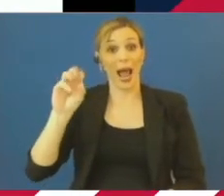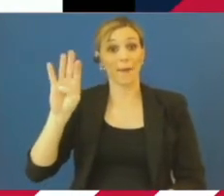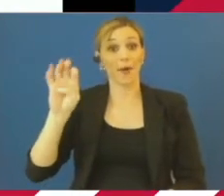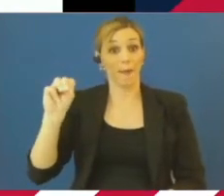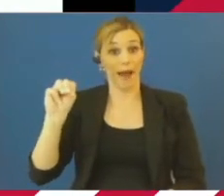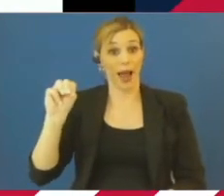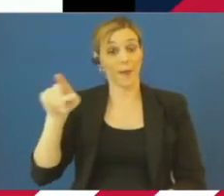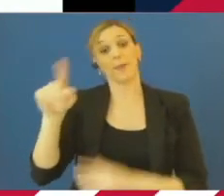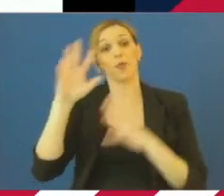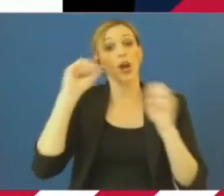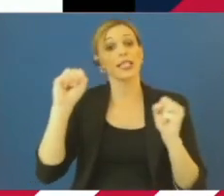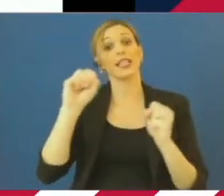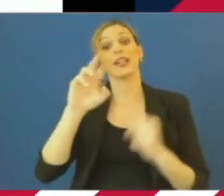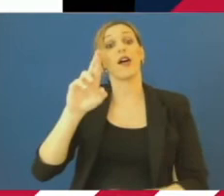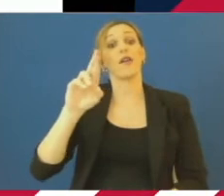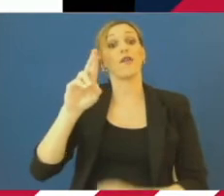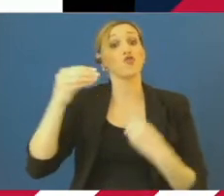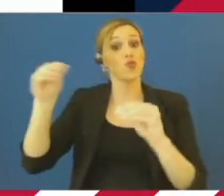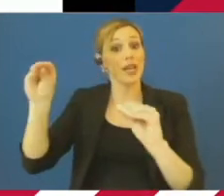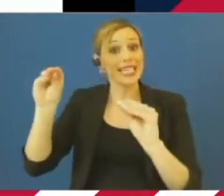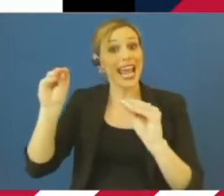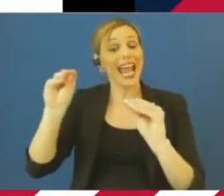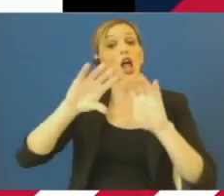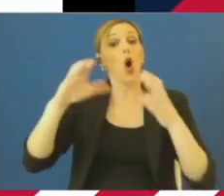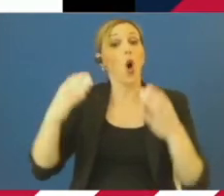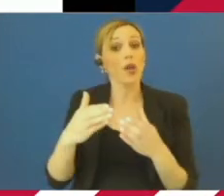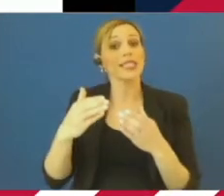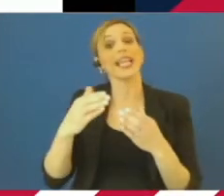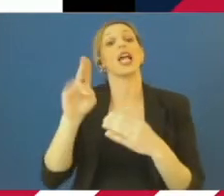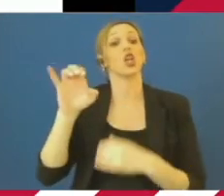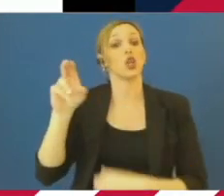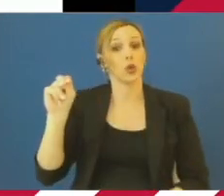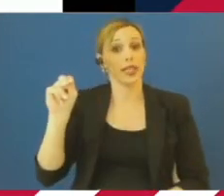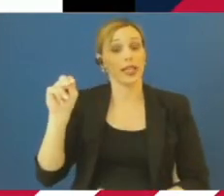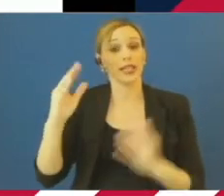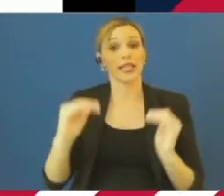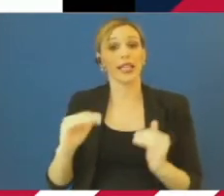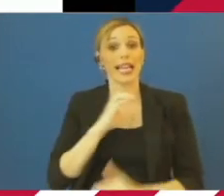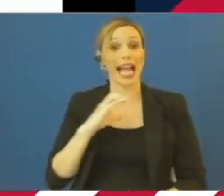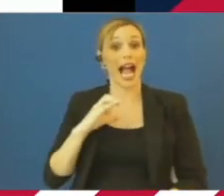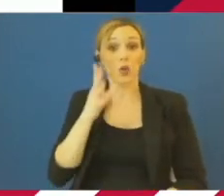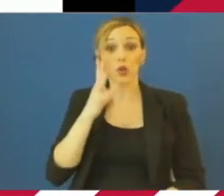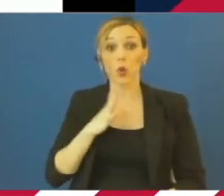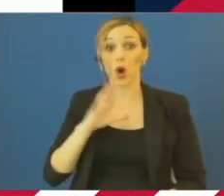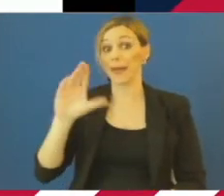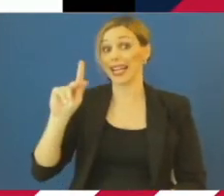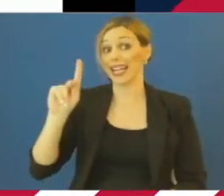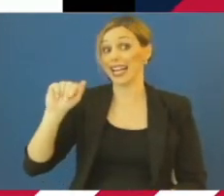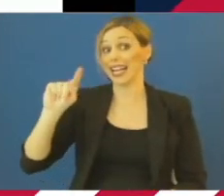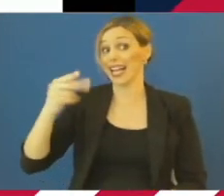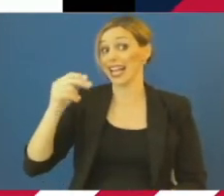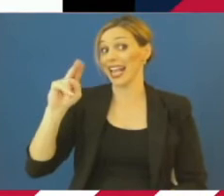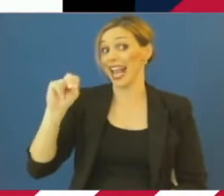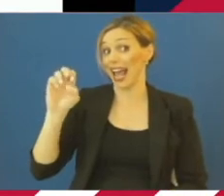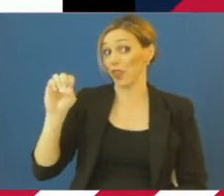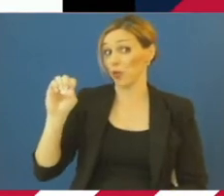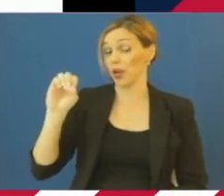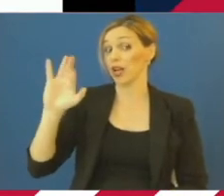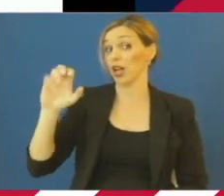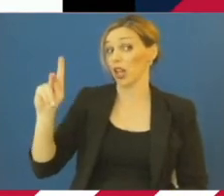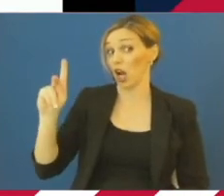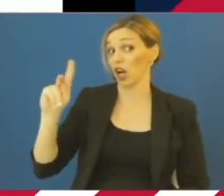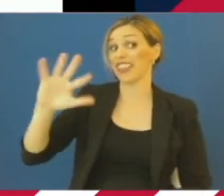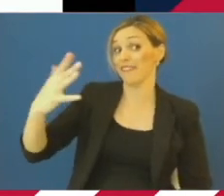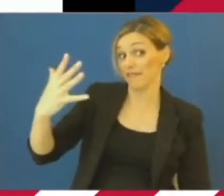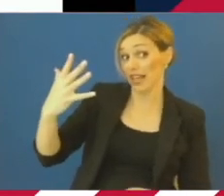and Department Store Union. Congresswoman Catherine Clark represents the 5th Congressional District in